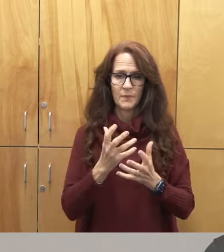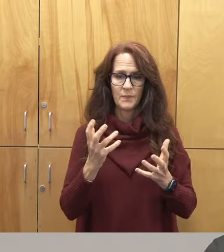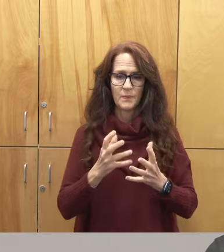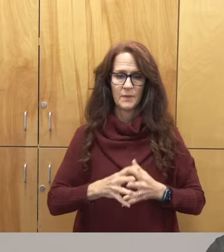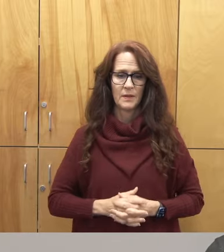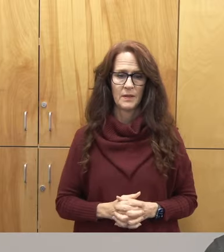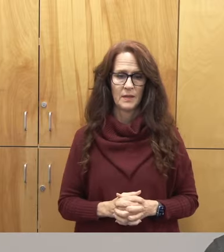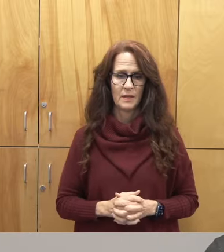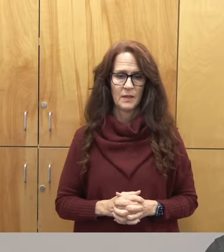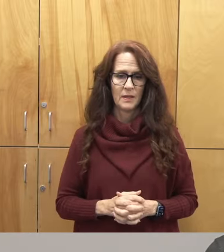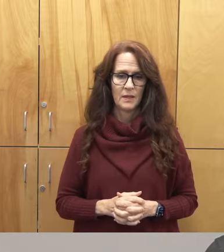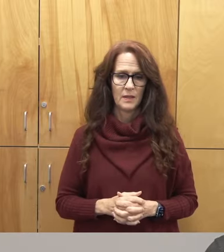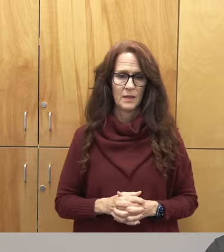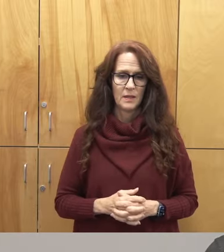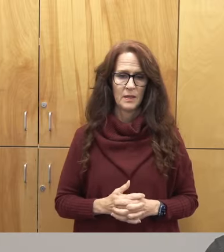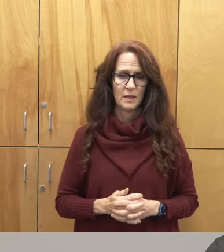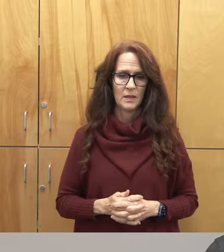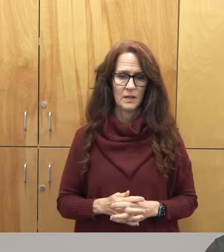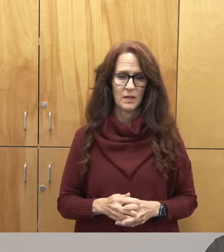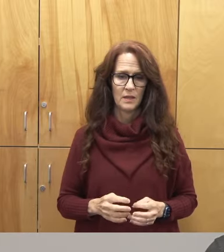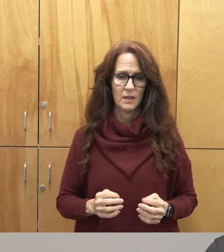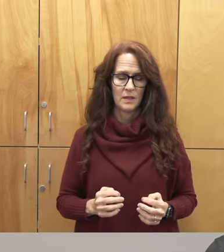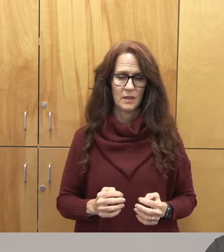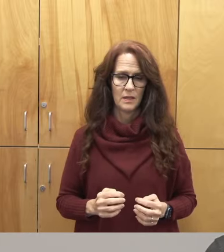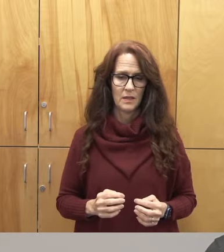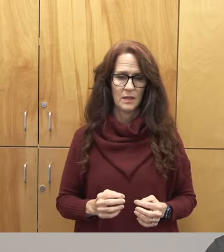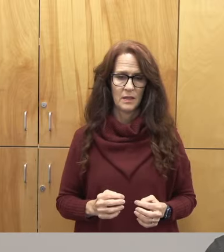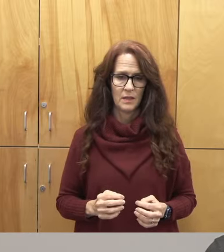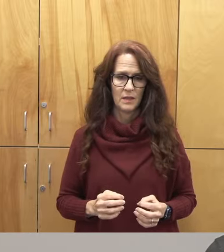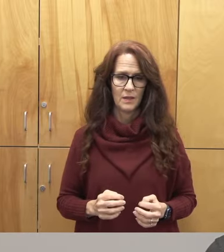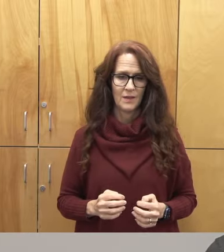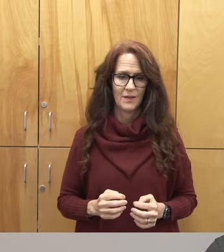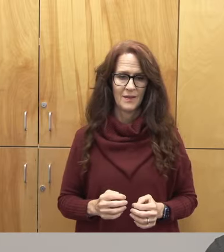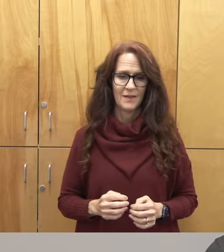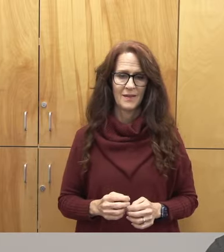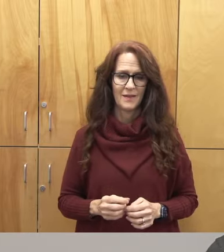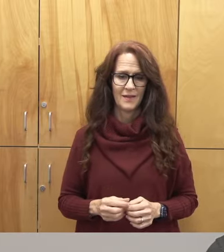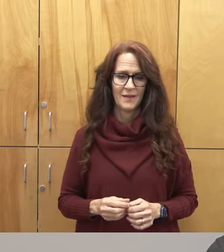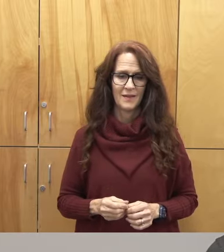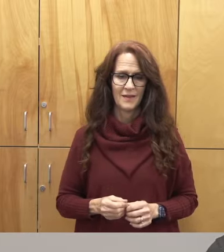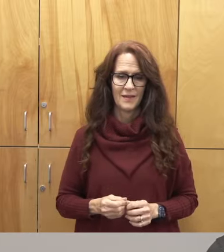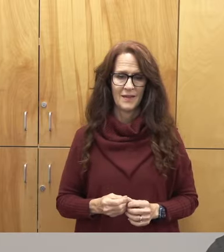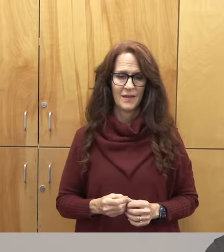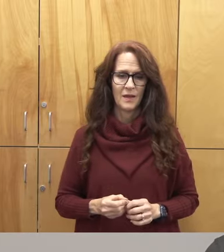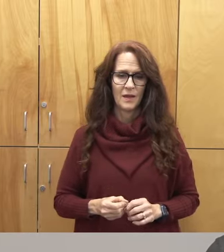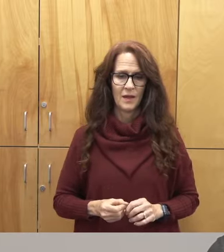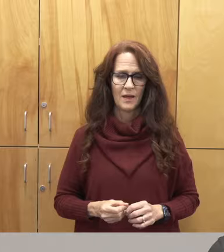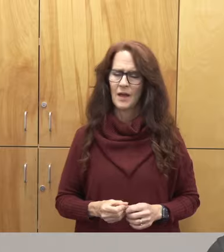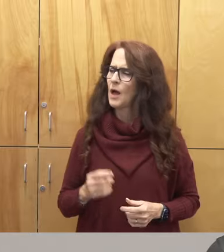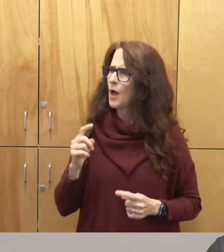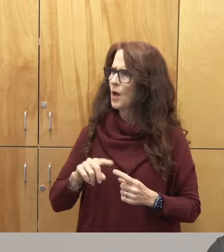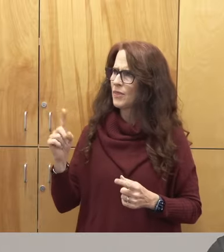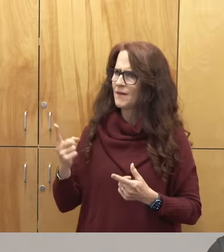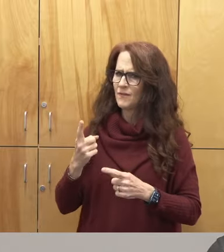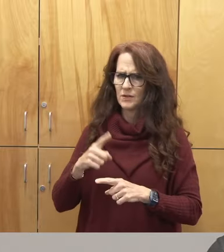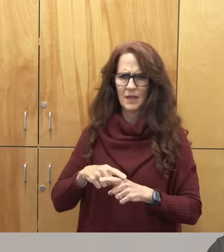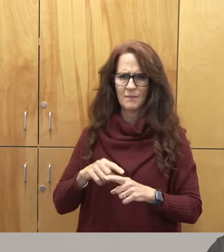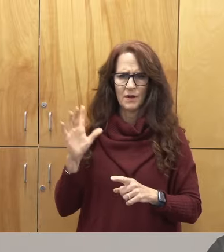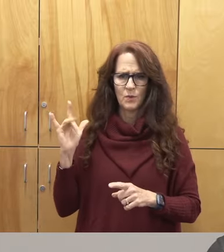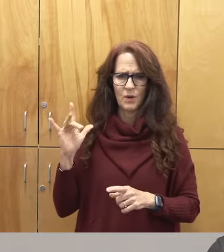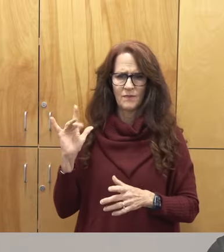off with 25, remember? She said that she gave $25 to the first. She gave $25. I don't remember what it's up to